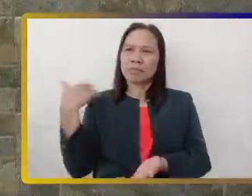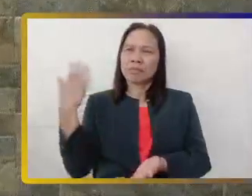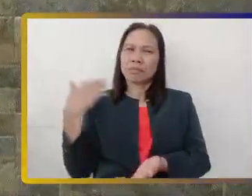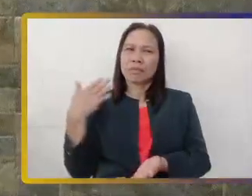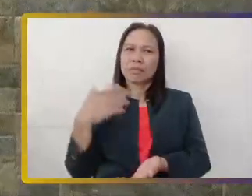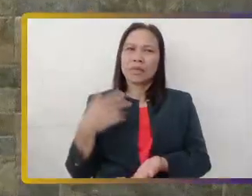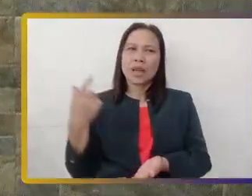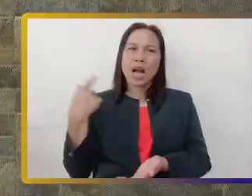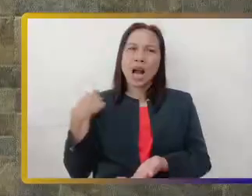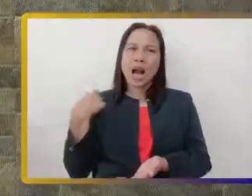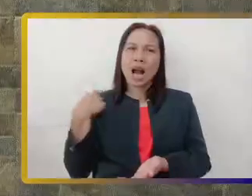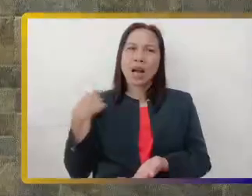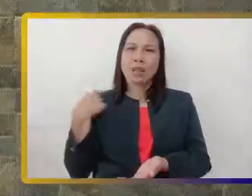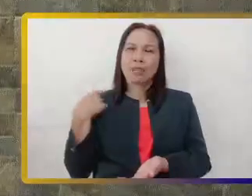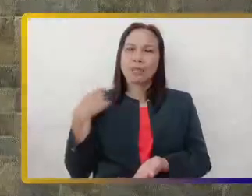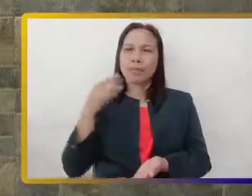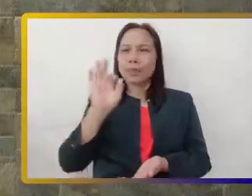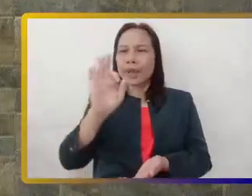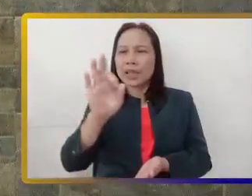of hpocry